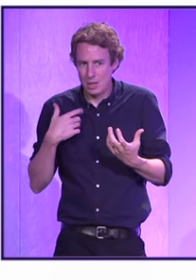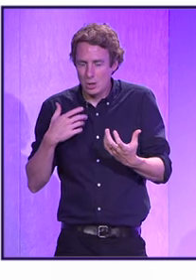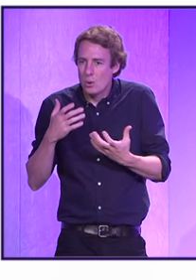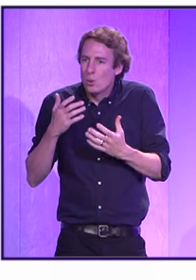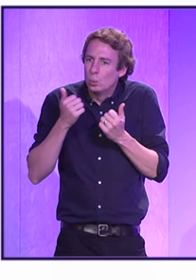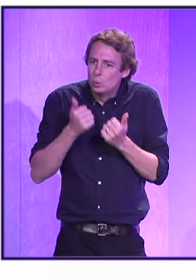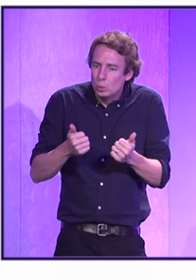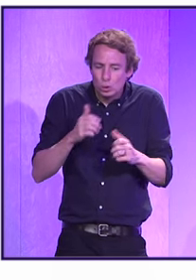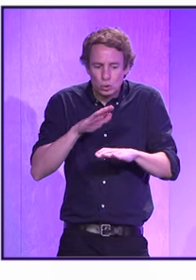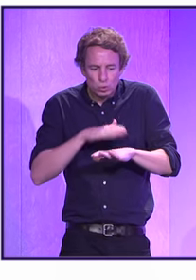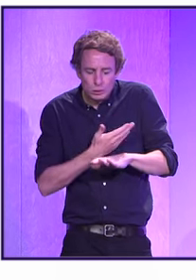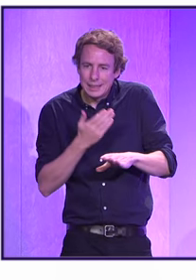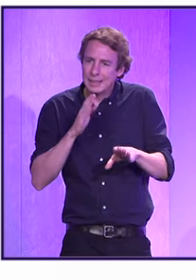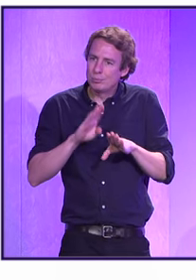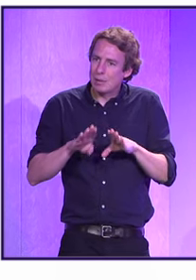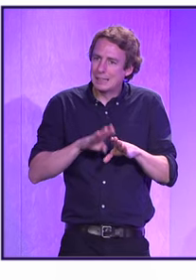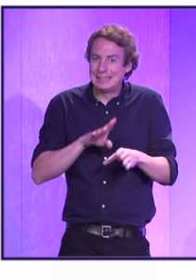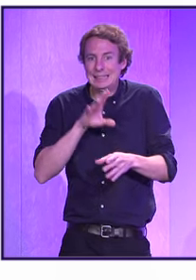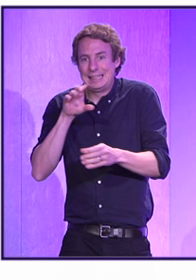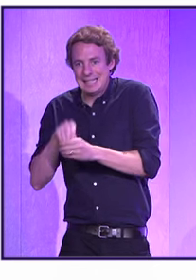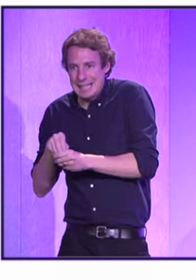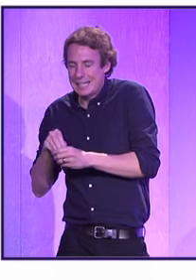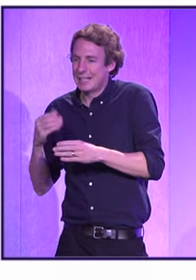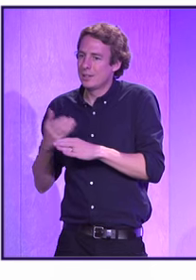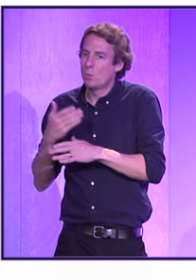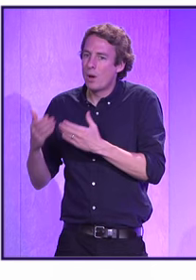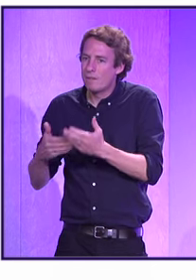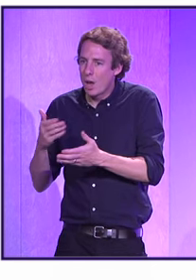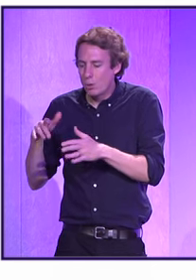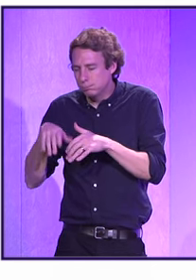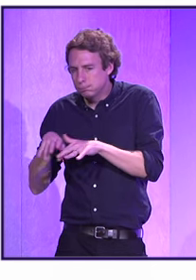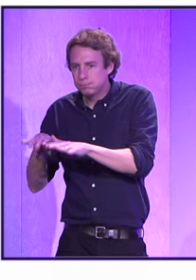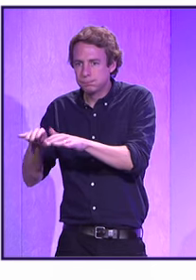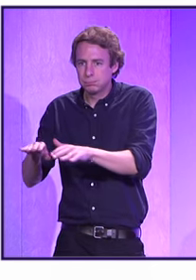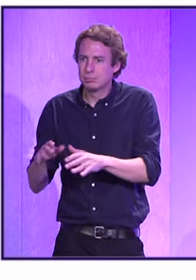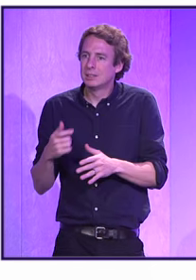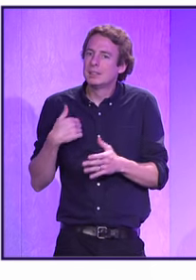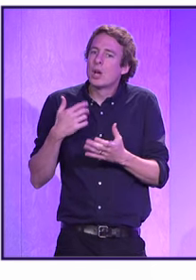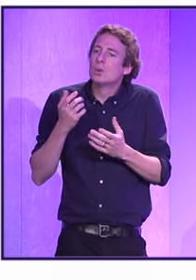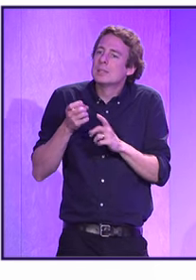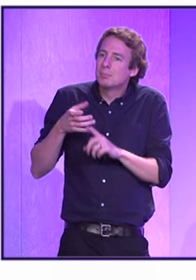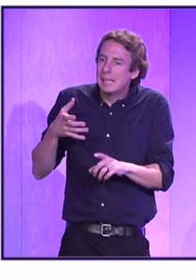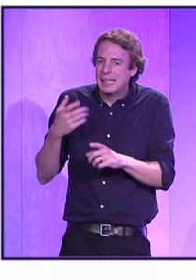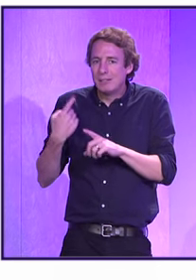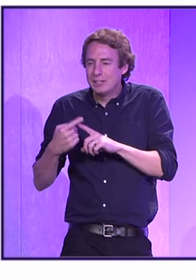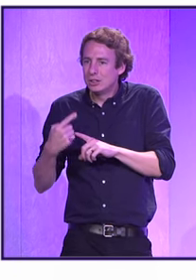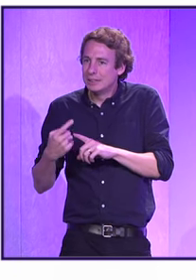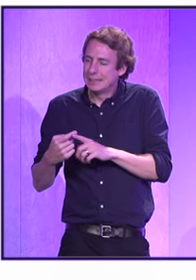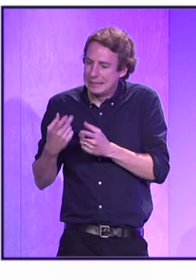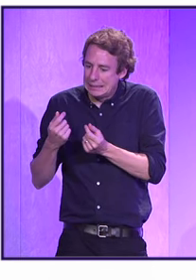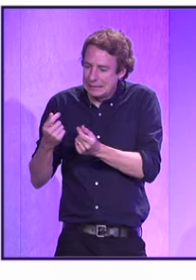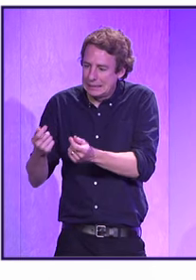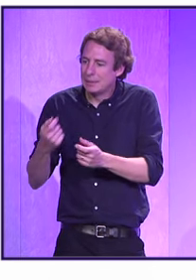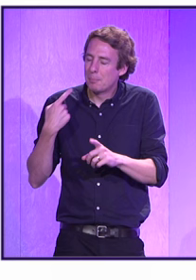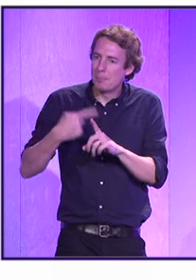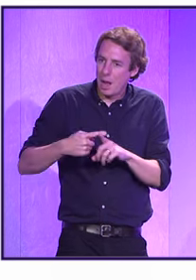to integrate green practices into our DevOps workflows while still maintaining the speed and efficiency that DevOps brings.